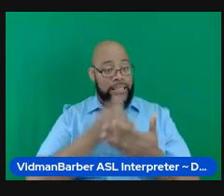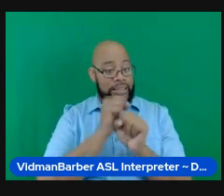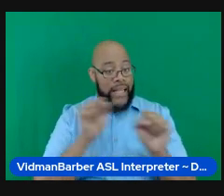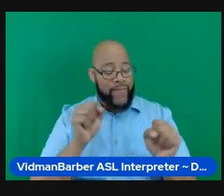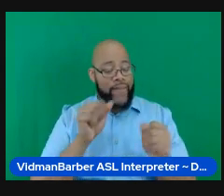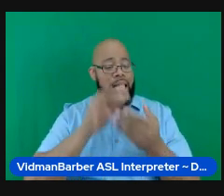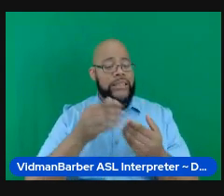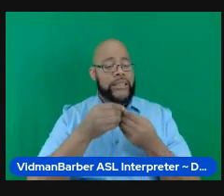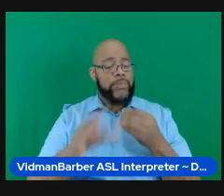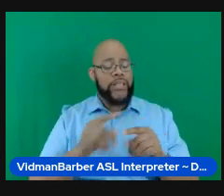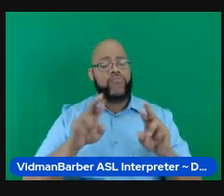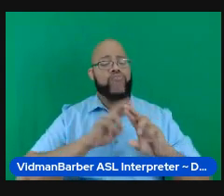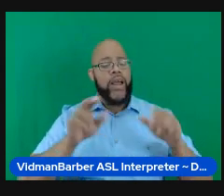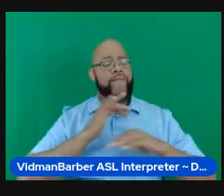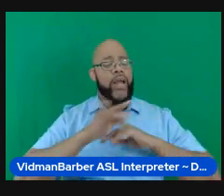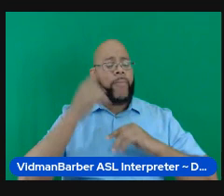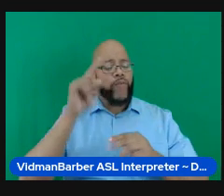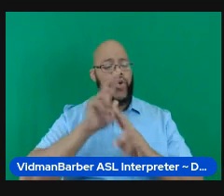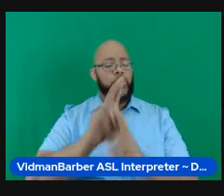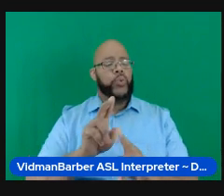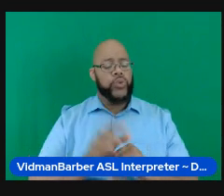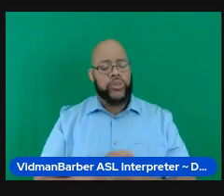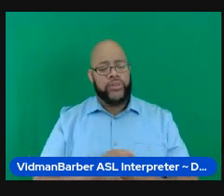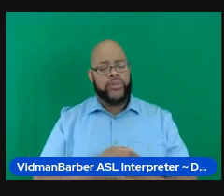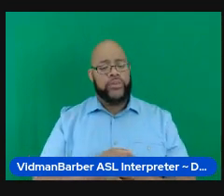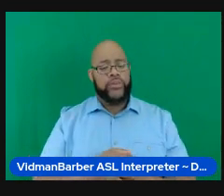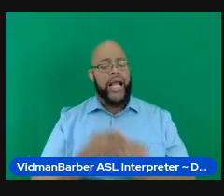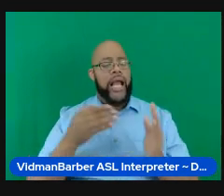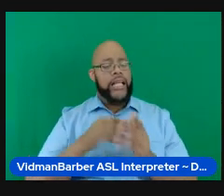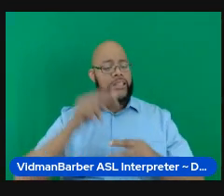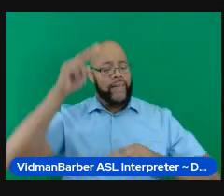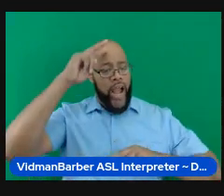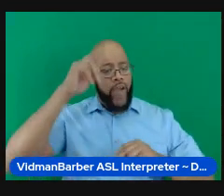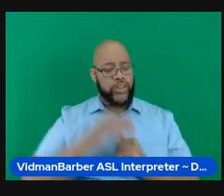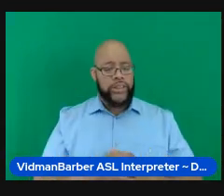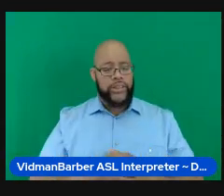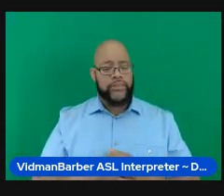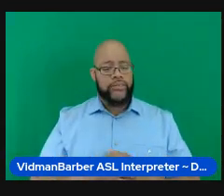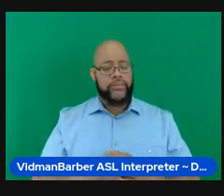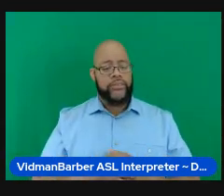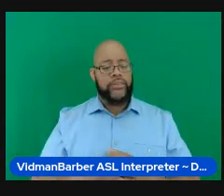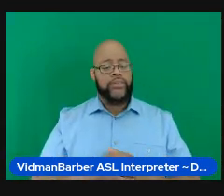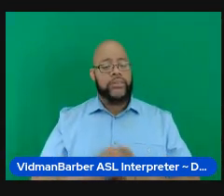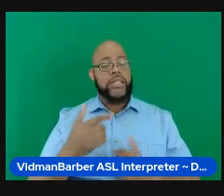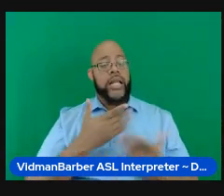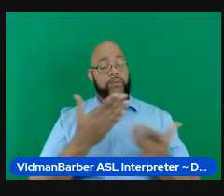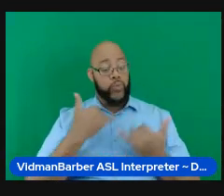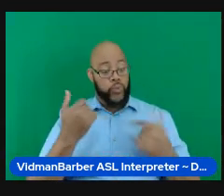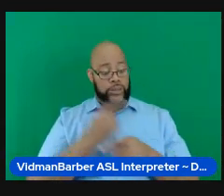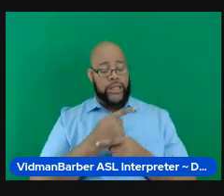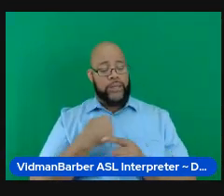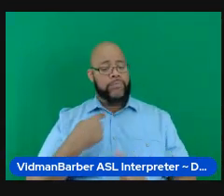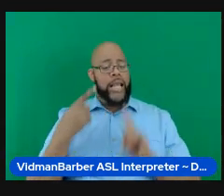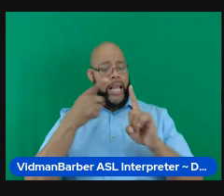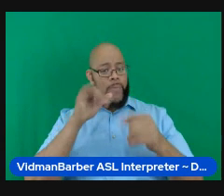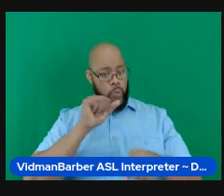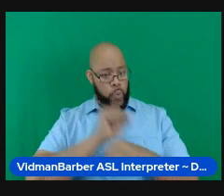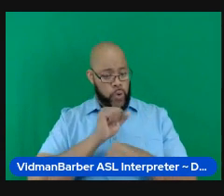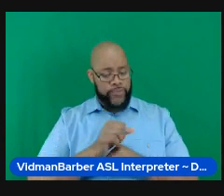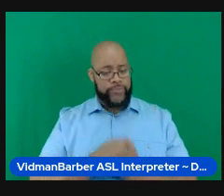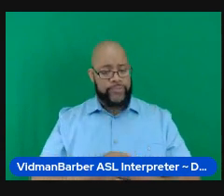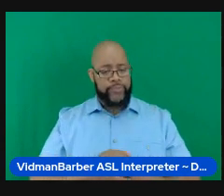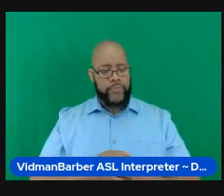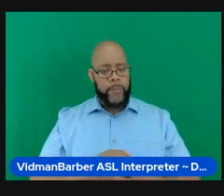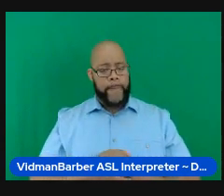and readily available for the use against the virus. This therefore brings me to the aim of this work,